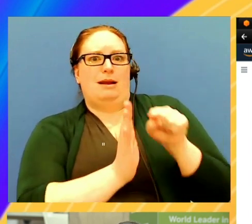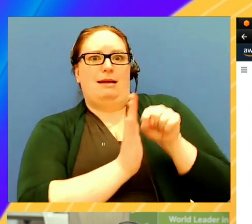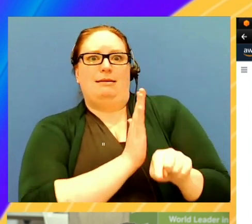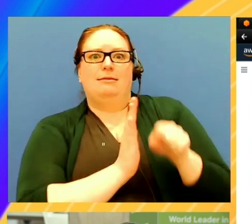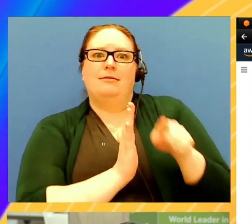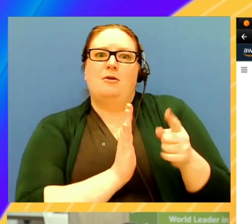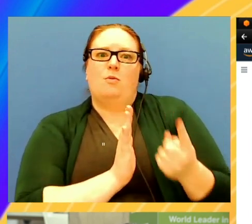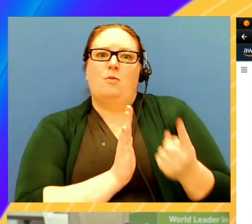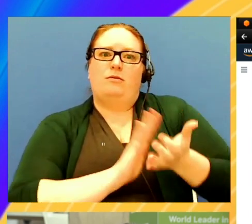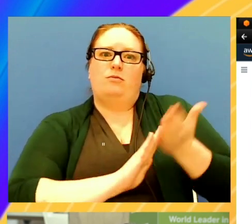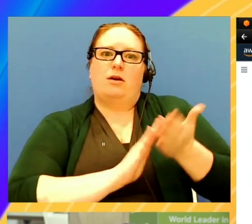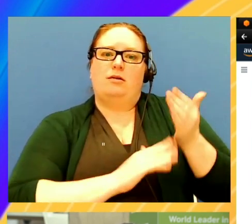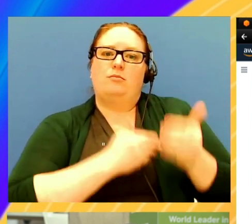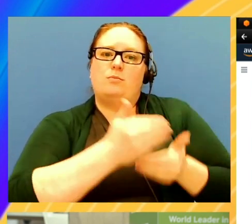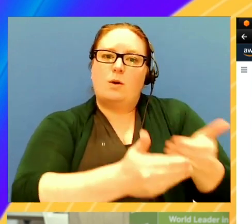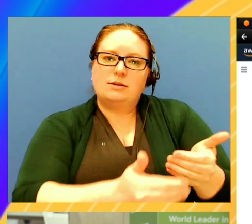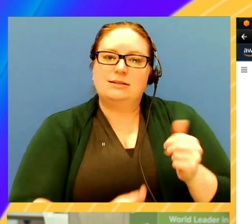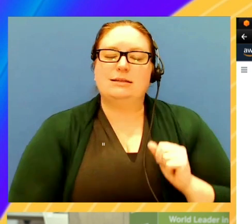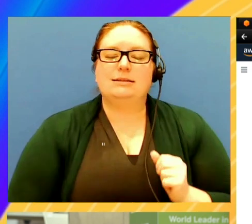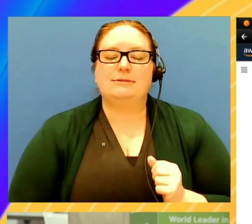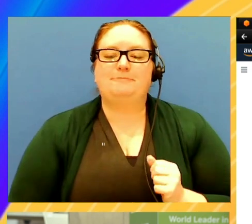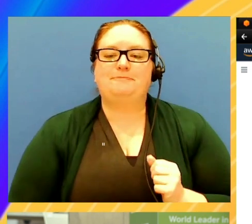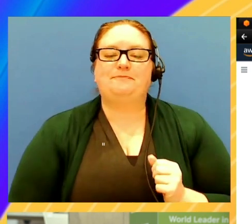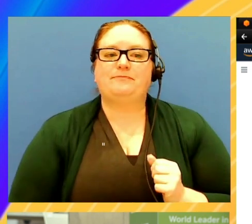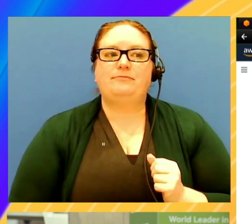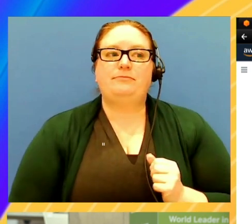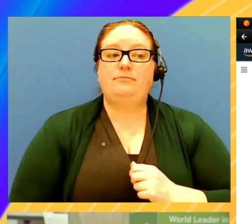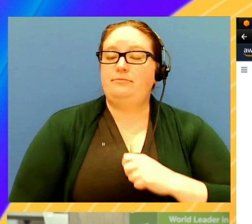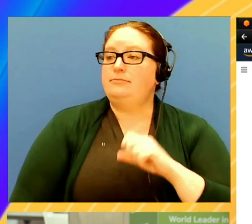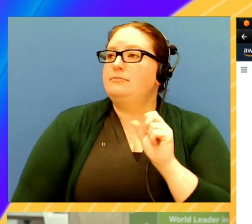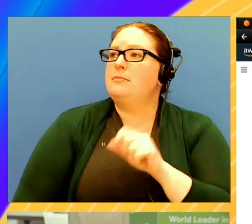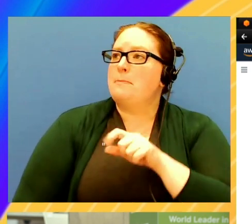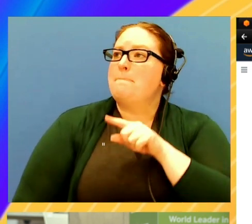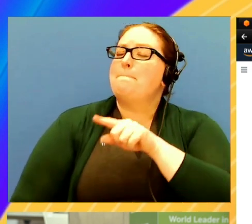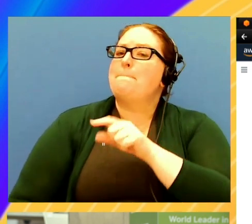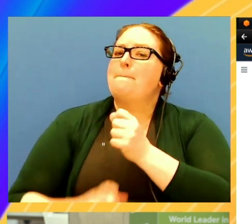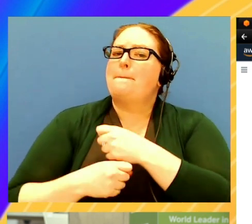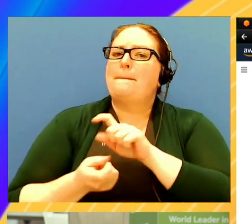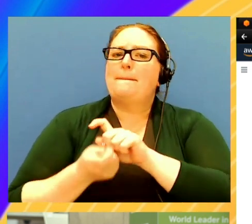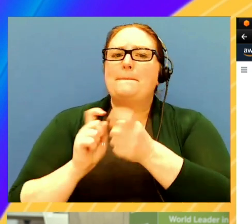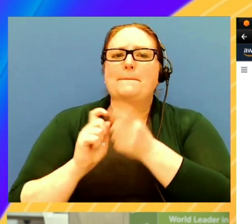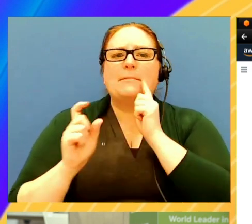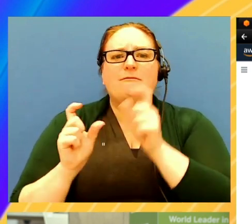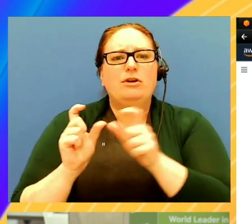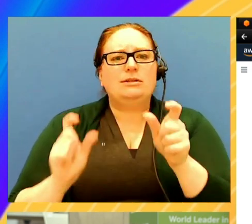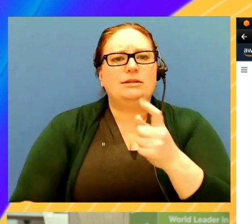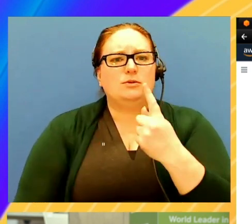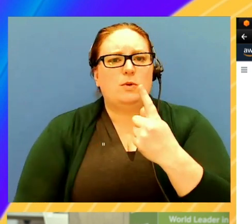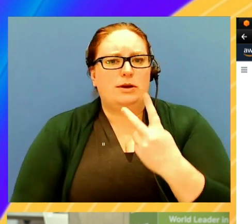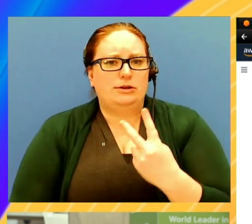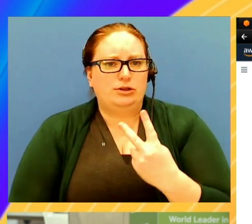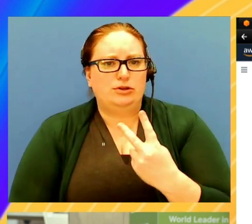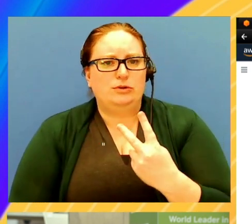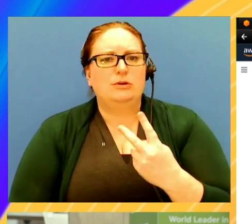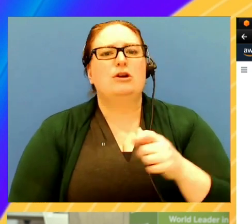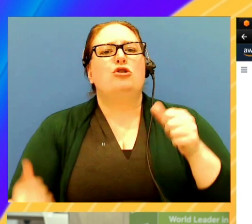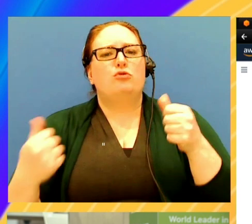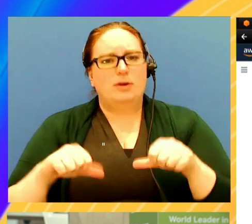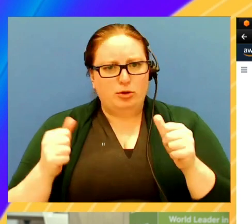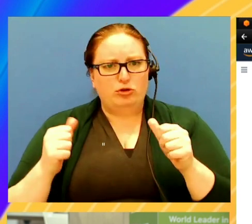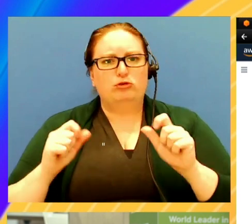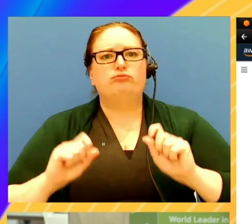processes. Yeah. So what you made a change to instances 1 and 2, did a reboot, and they came